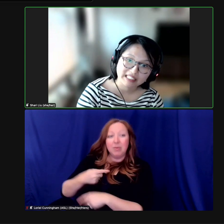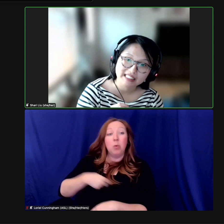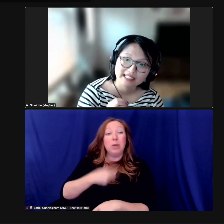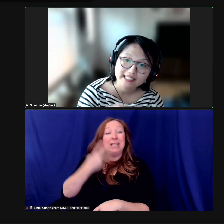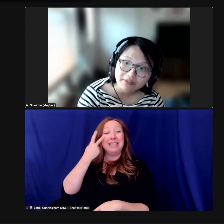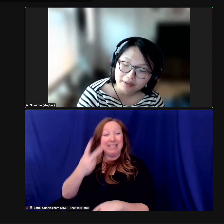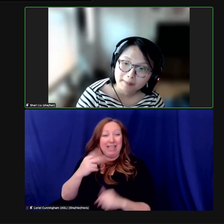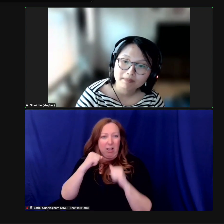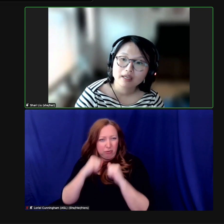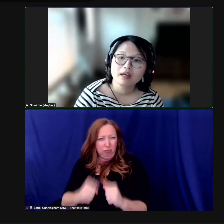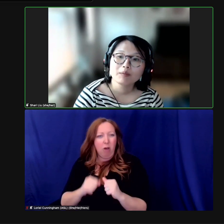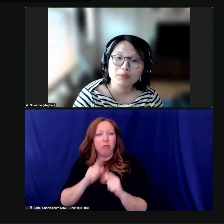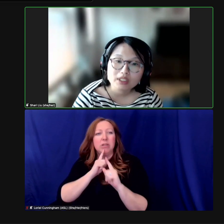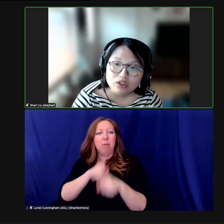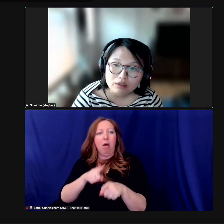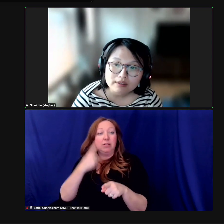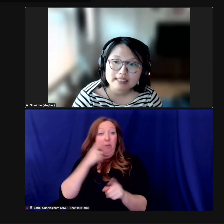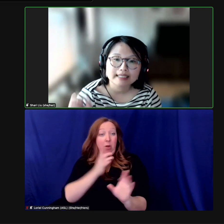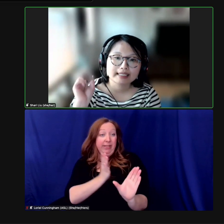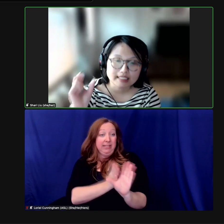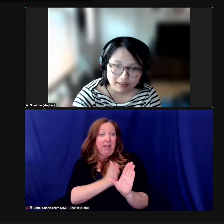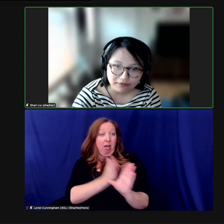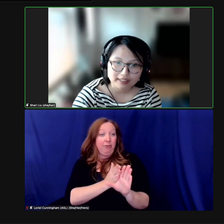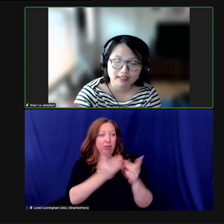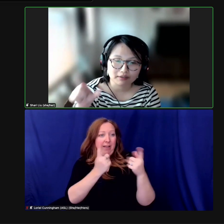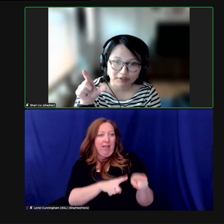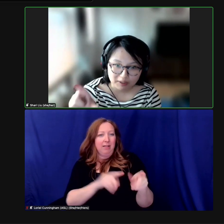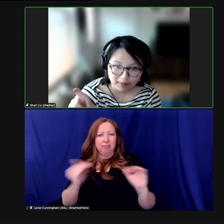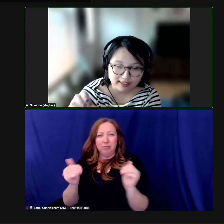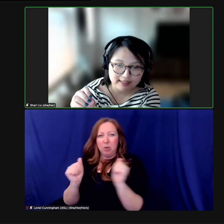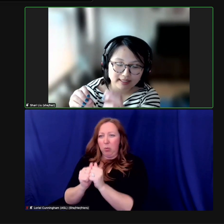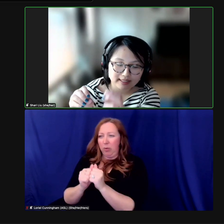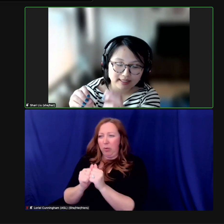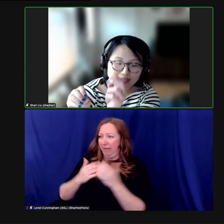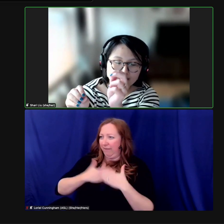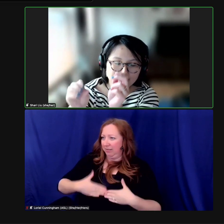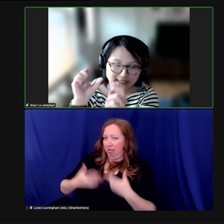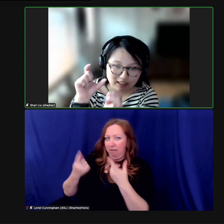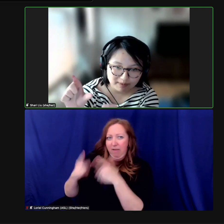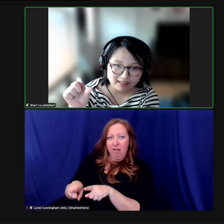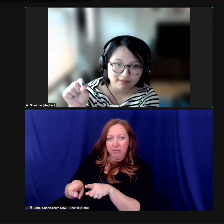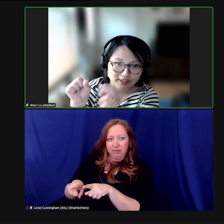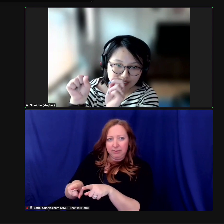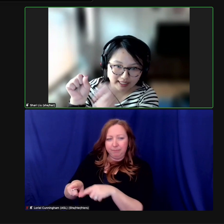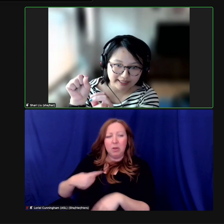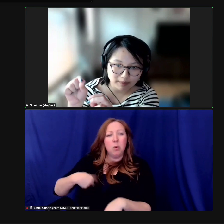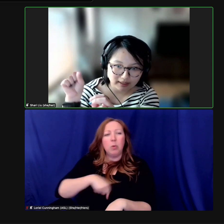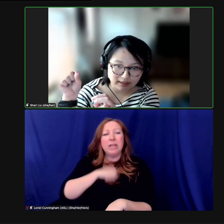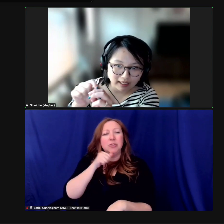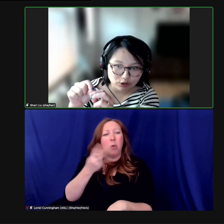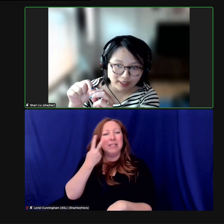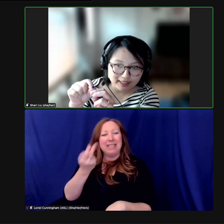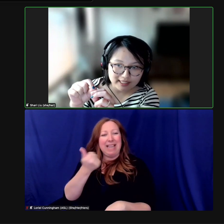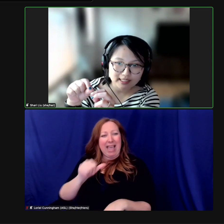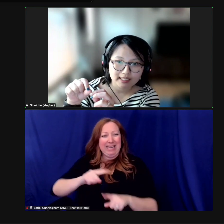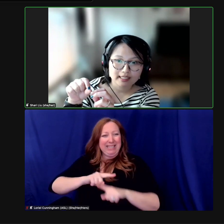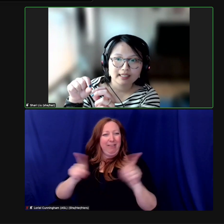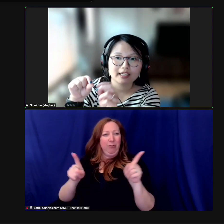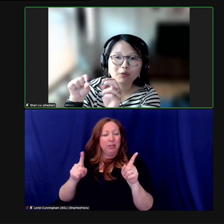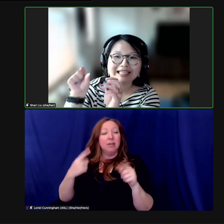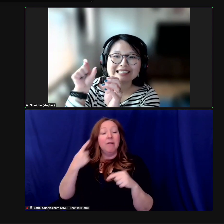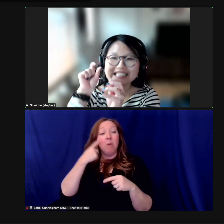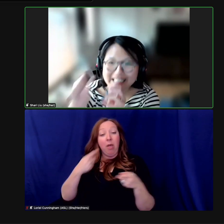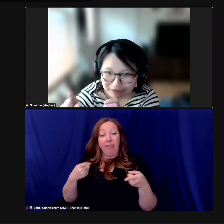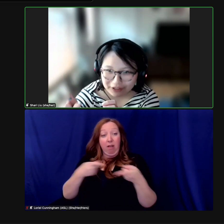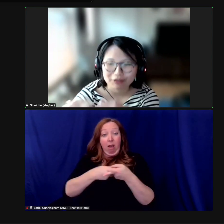physical events in general, but we don't see a difference in the response the expected versus unexpected contrast